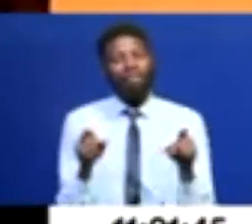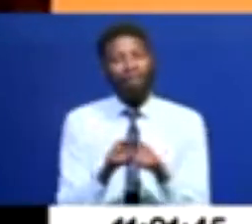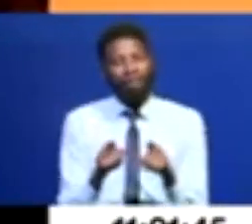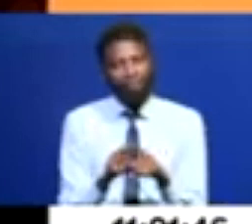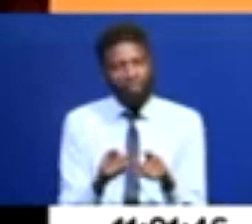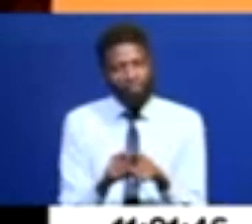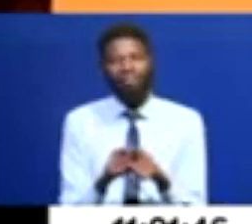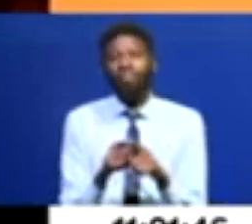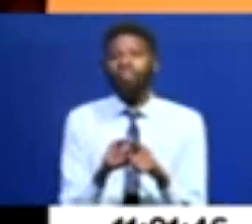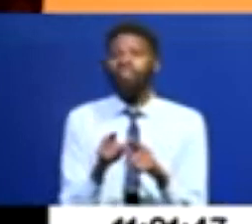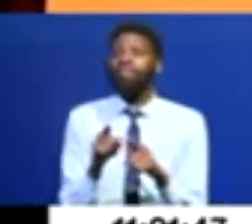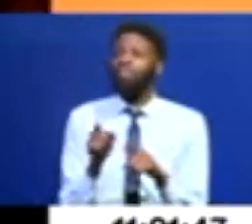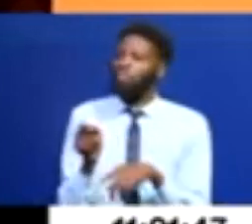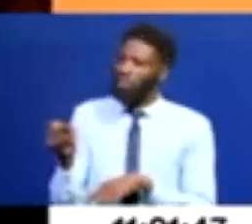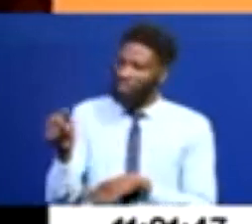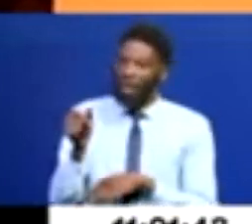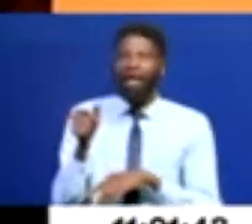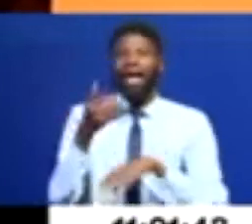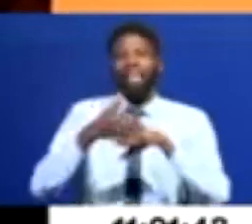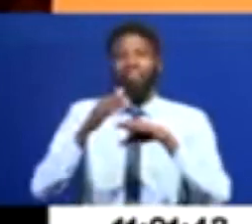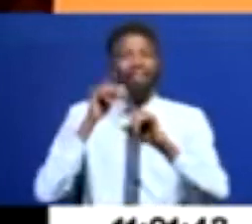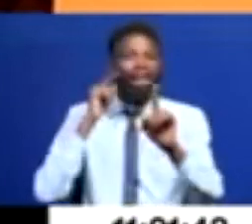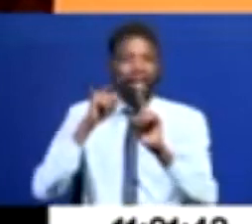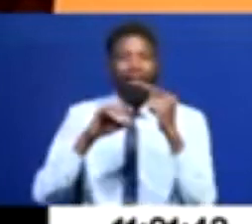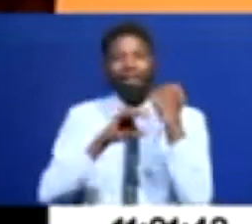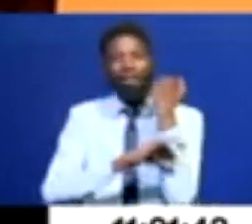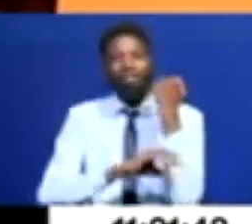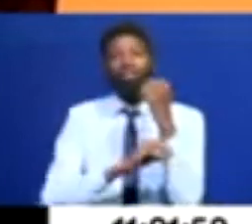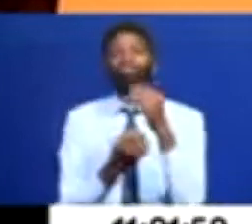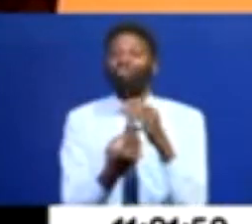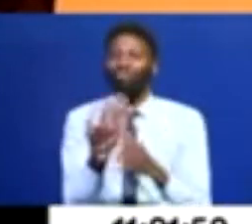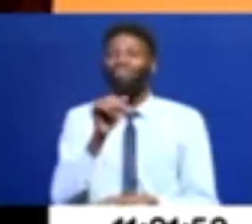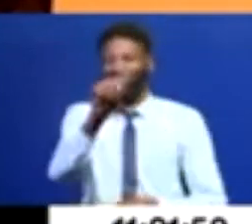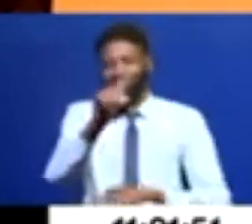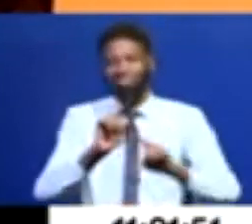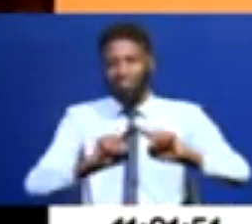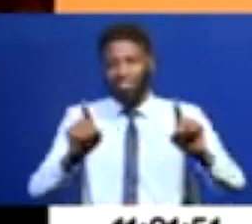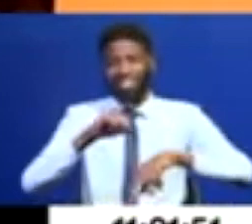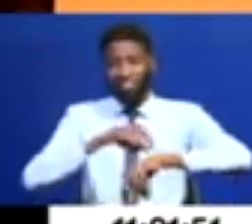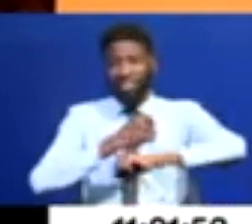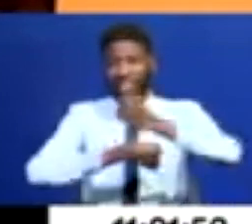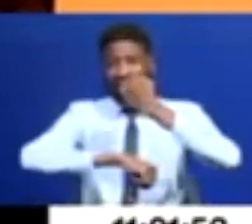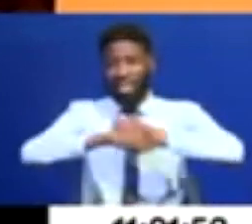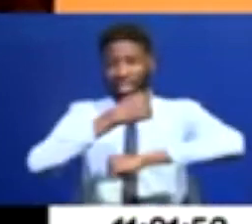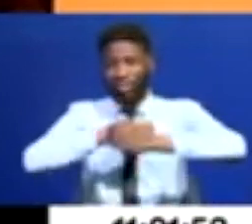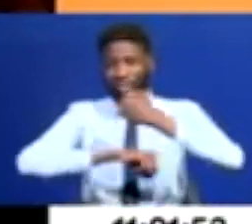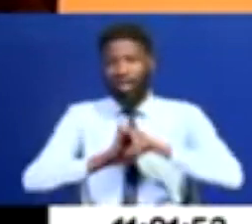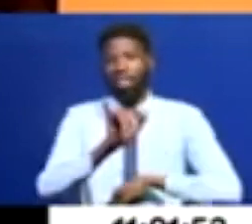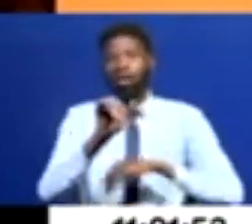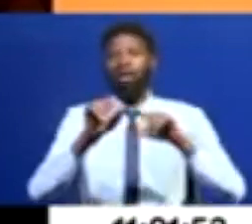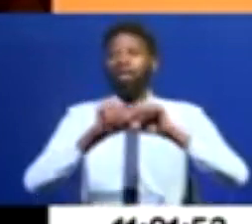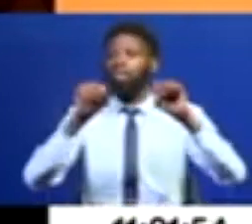incur the necessary expenses for the growth of this particular country. But they, as they do it, the tax